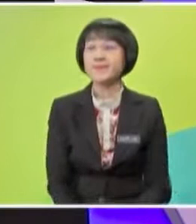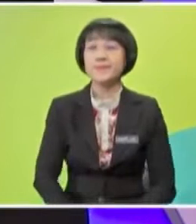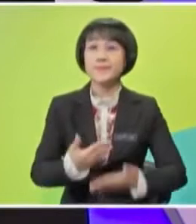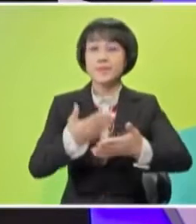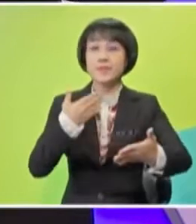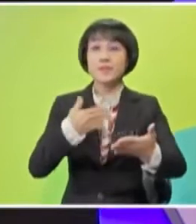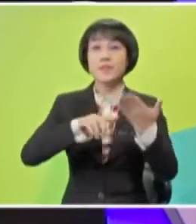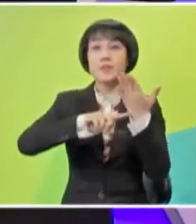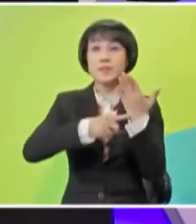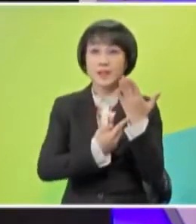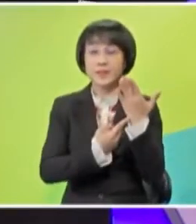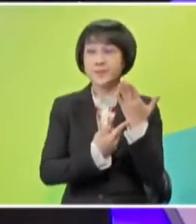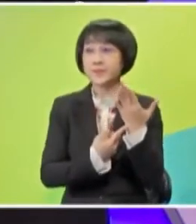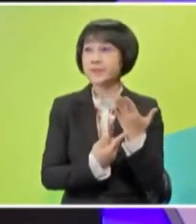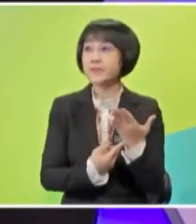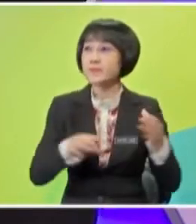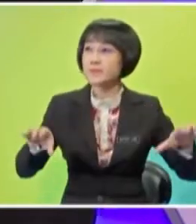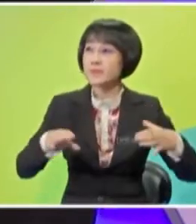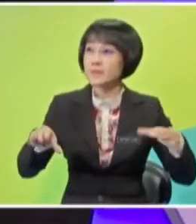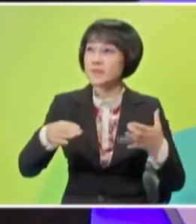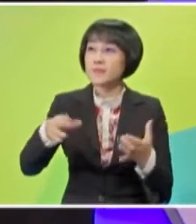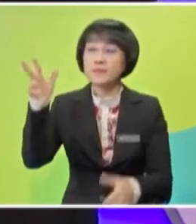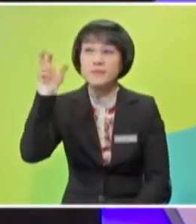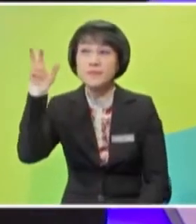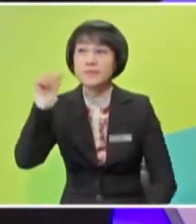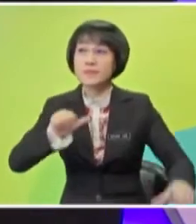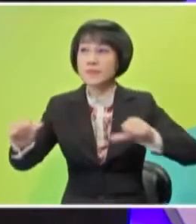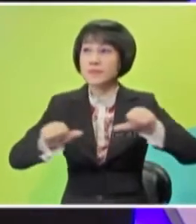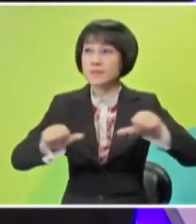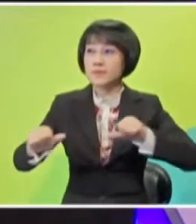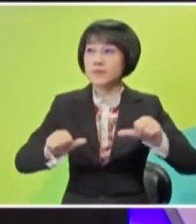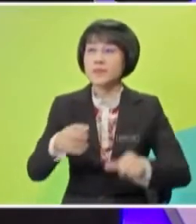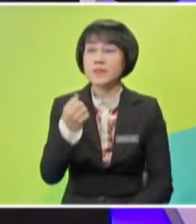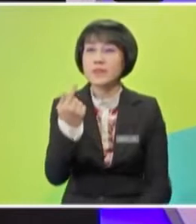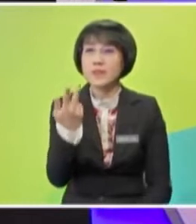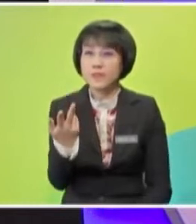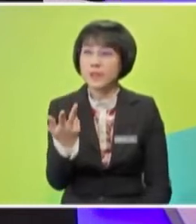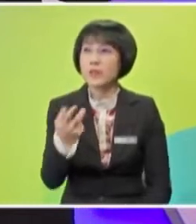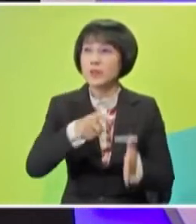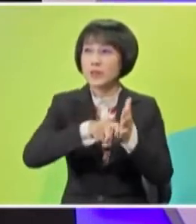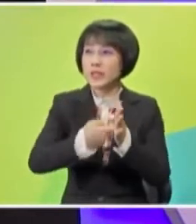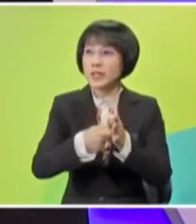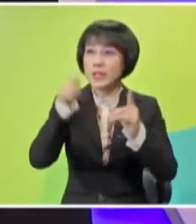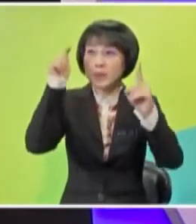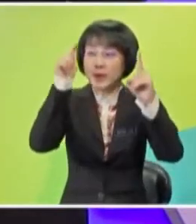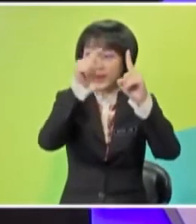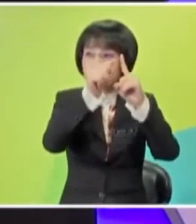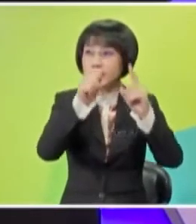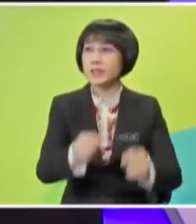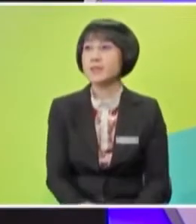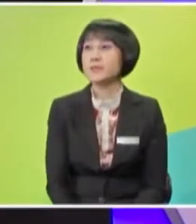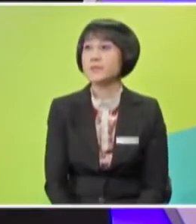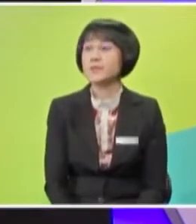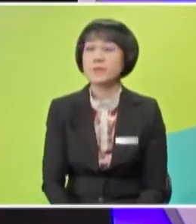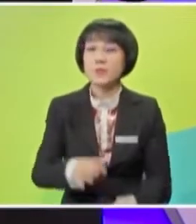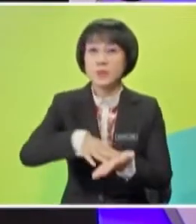we start doing our listening activity, there are a few key points that we need to pay attention, because we need to consider that when we are learning English,